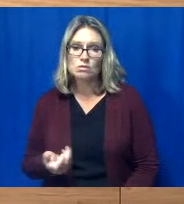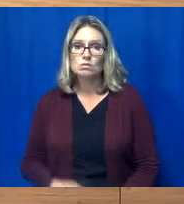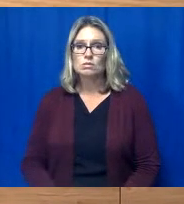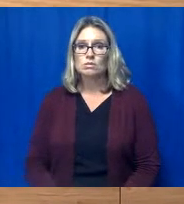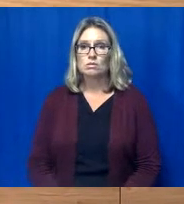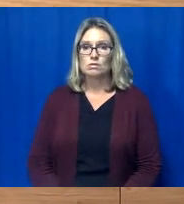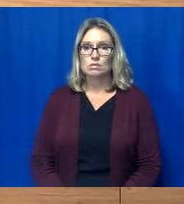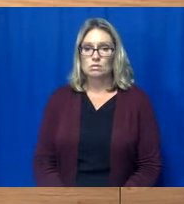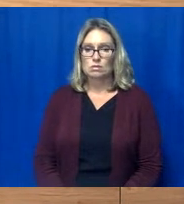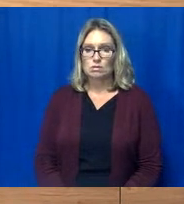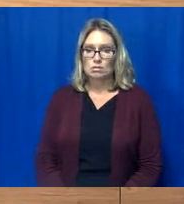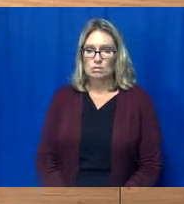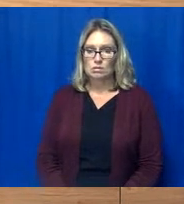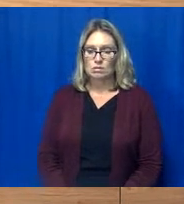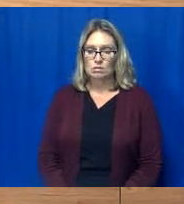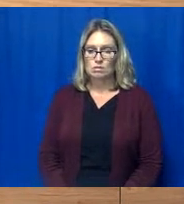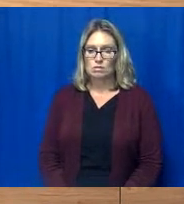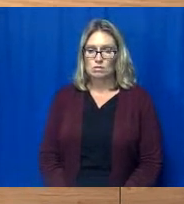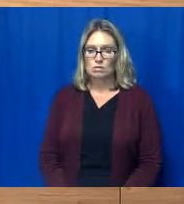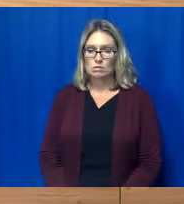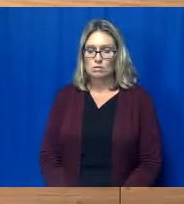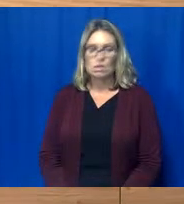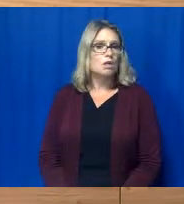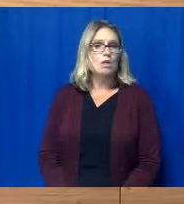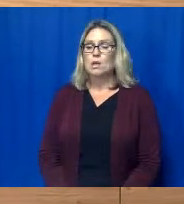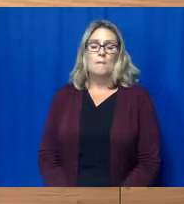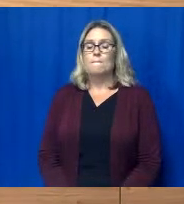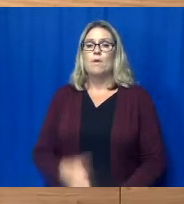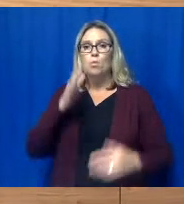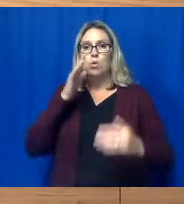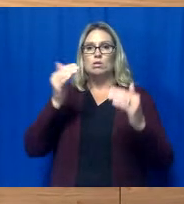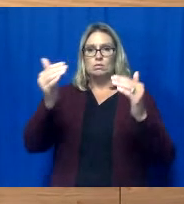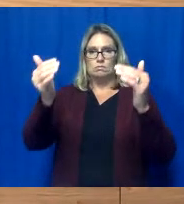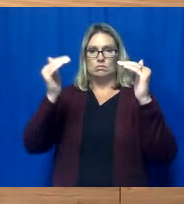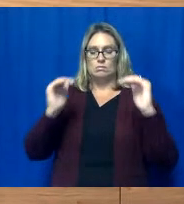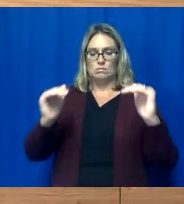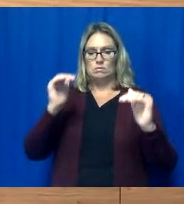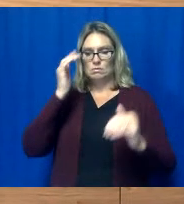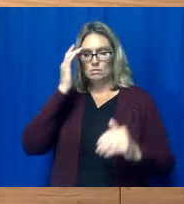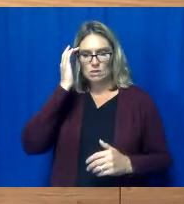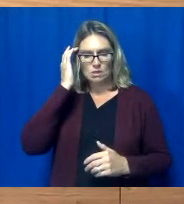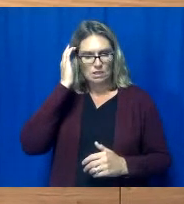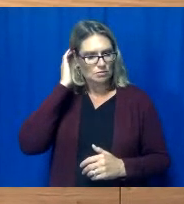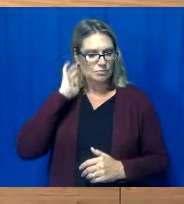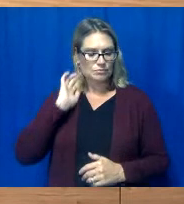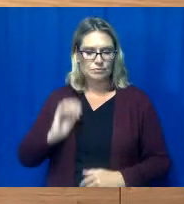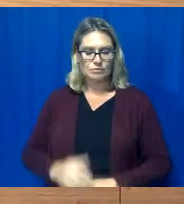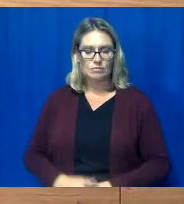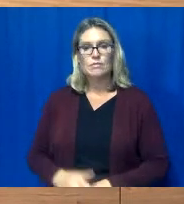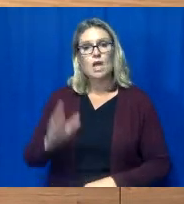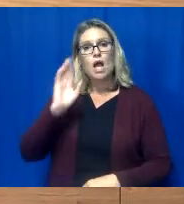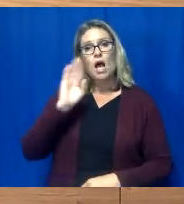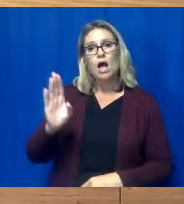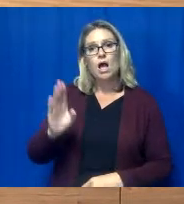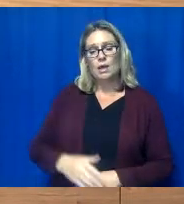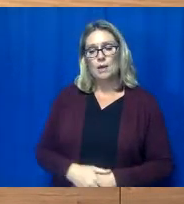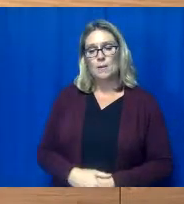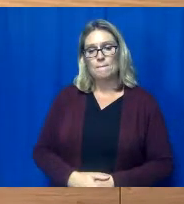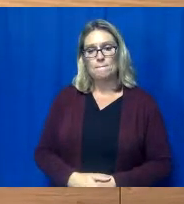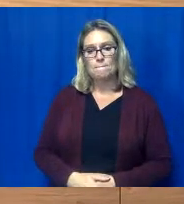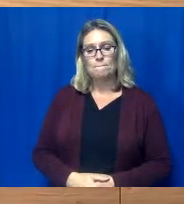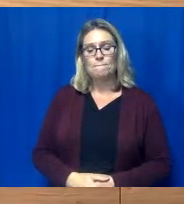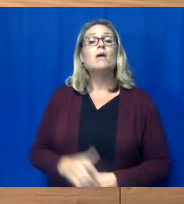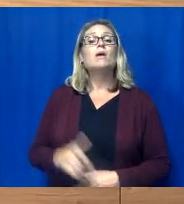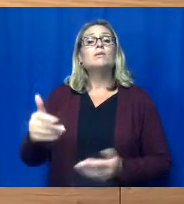If not, I'm going to move to Hadil Ibrahim. Hi, thank you. Dr. Dow, just to